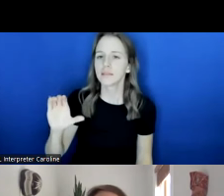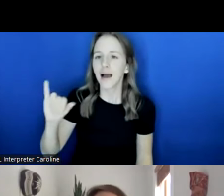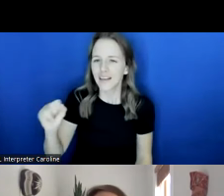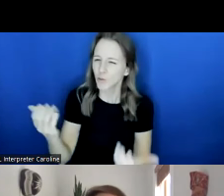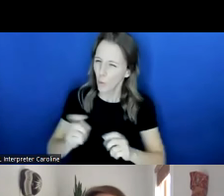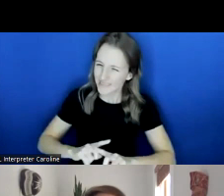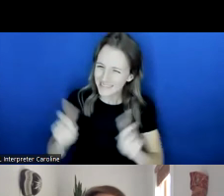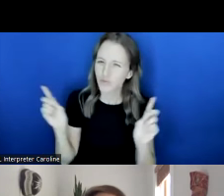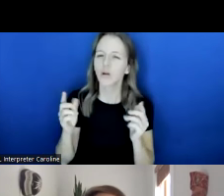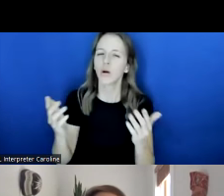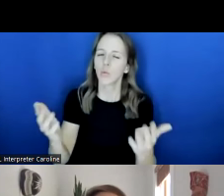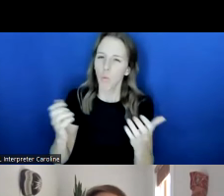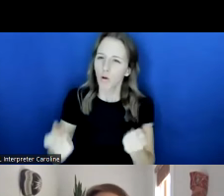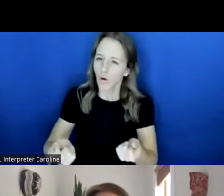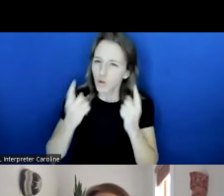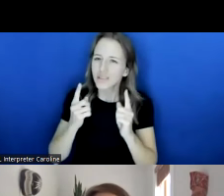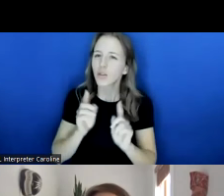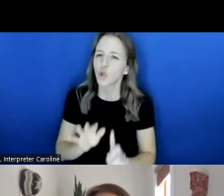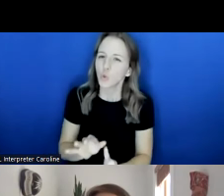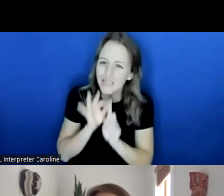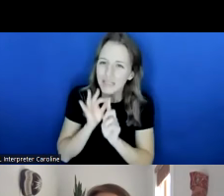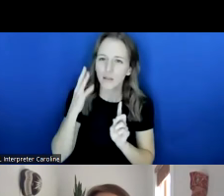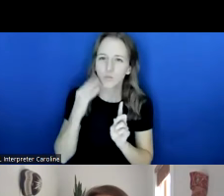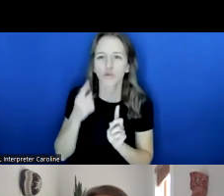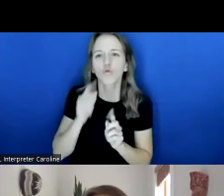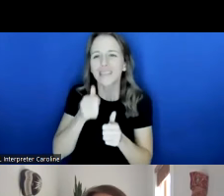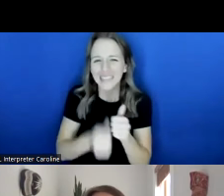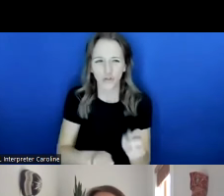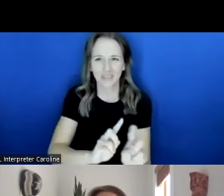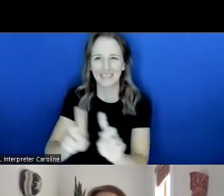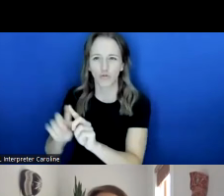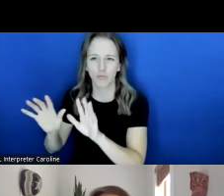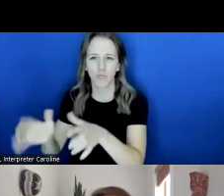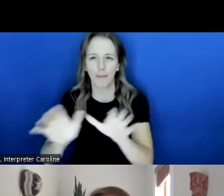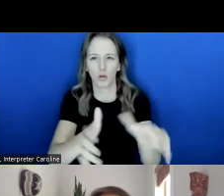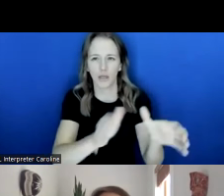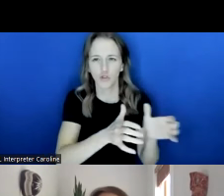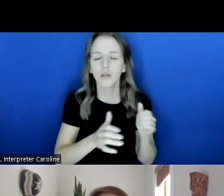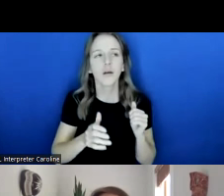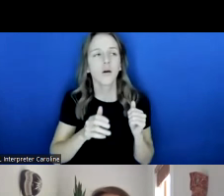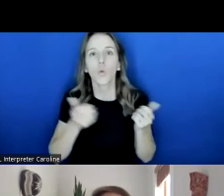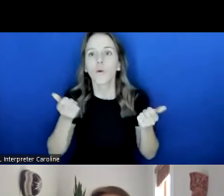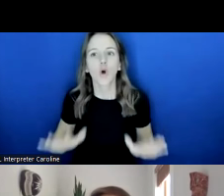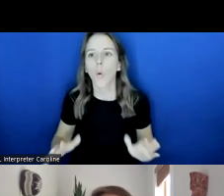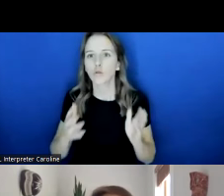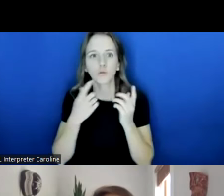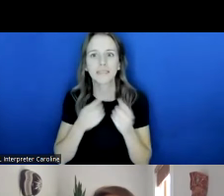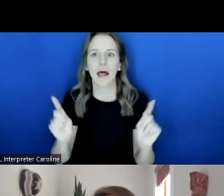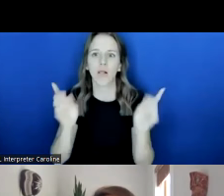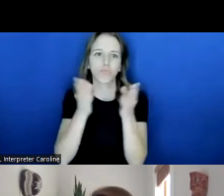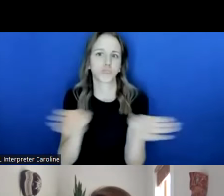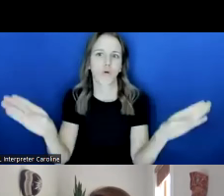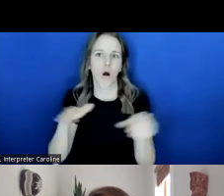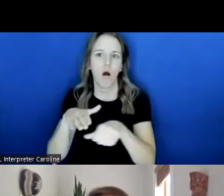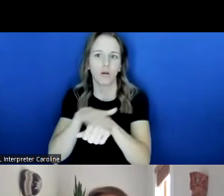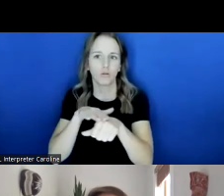the unique experiences of very specific populations and not have to tell a broad story, but really tell a very specific one.